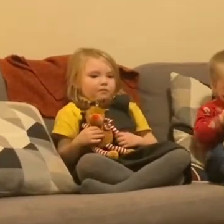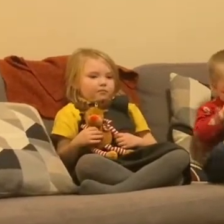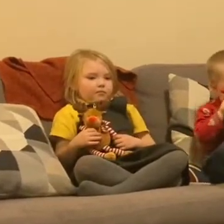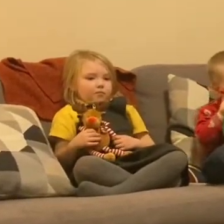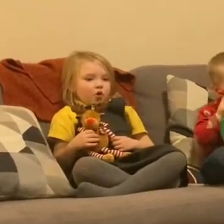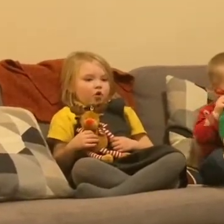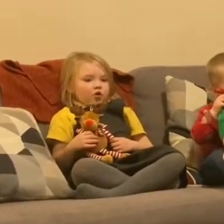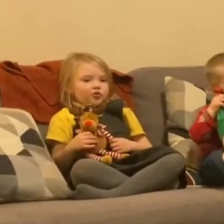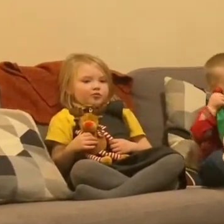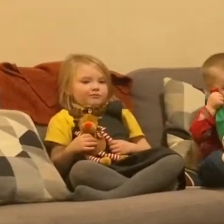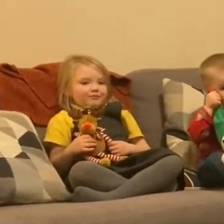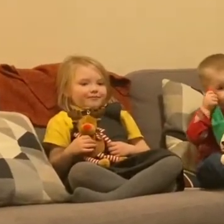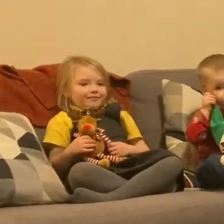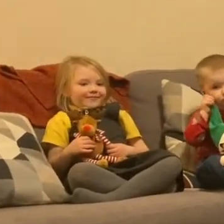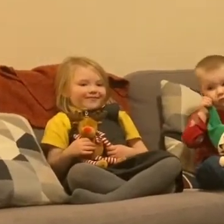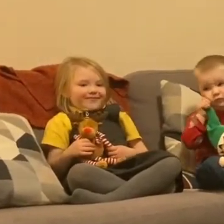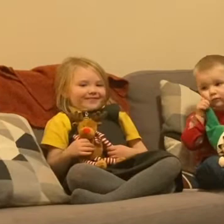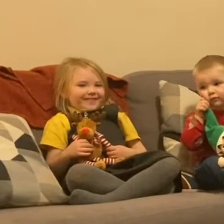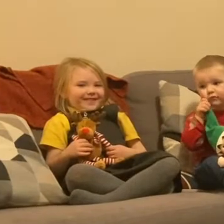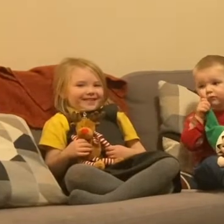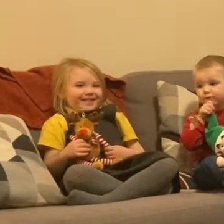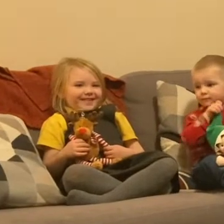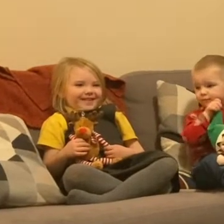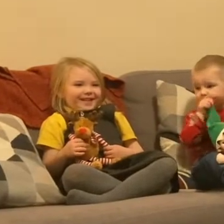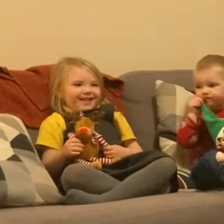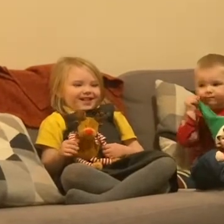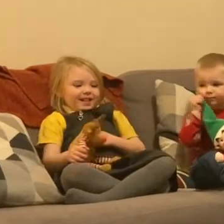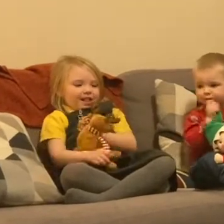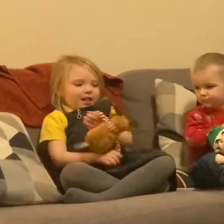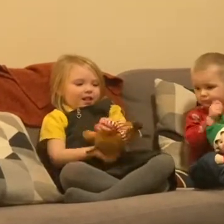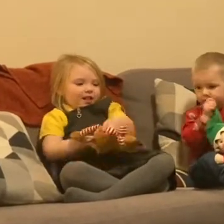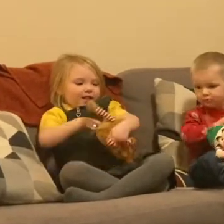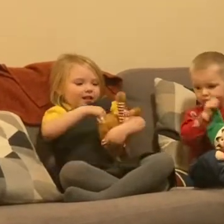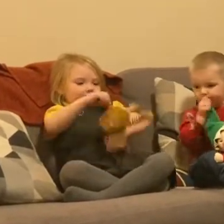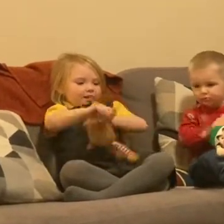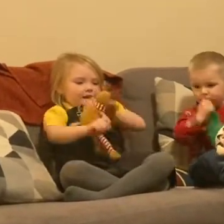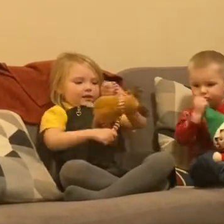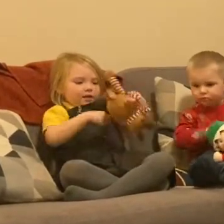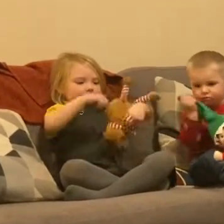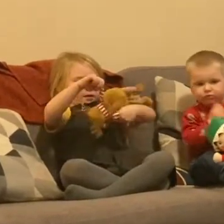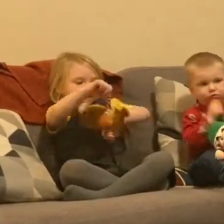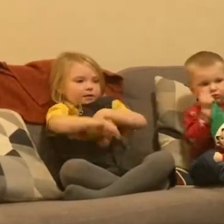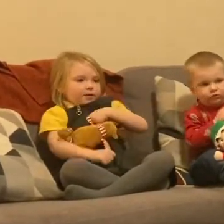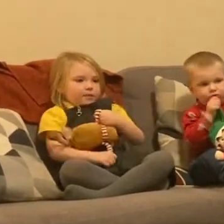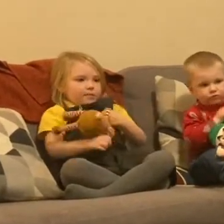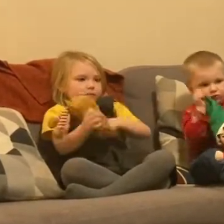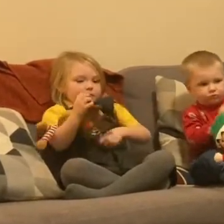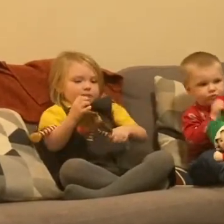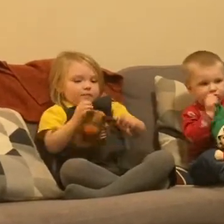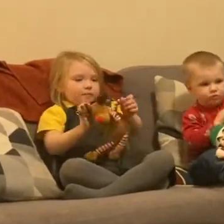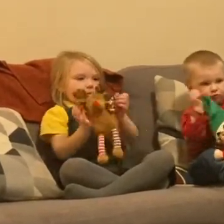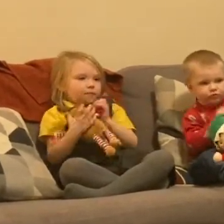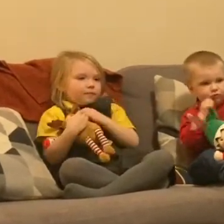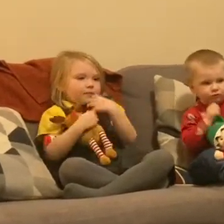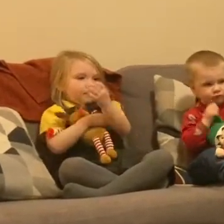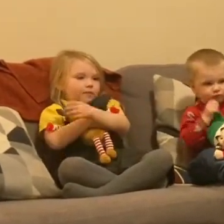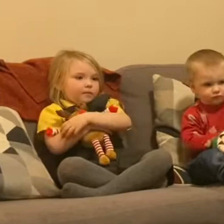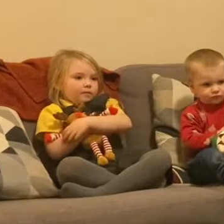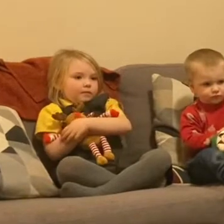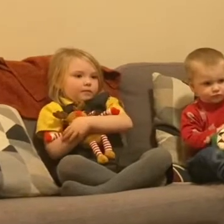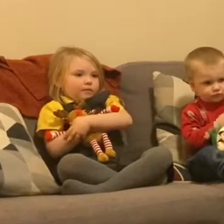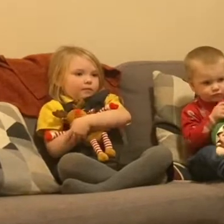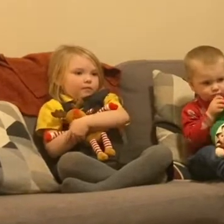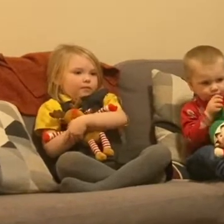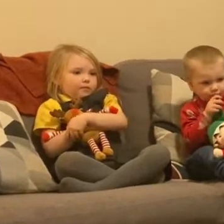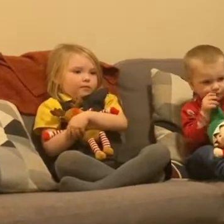mean... Us? Well, they are all the things that God has made, has given us, so all of the